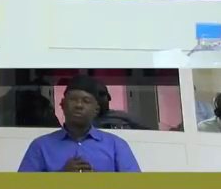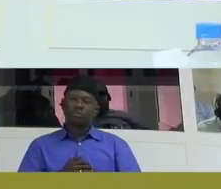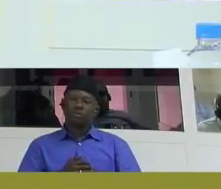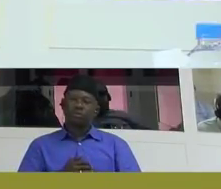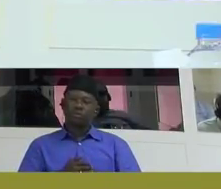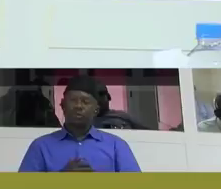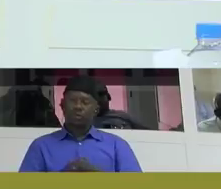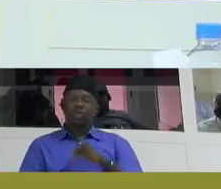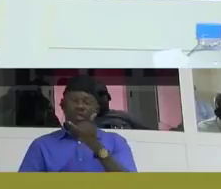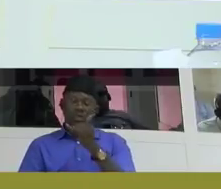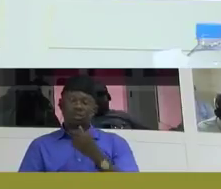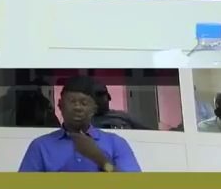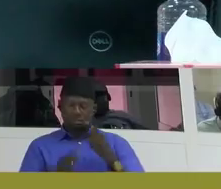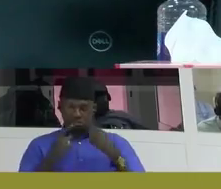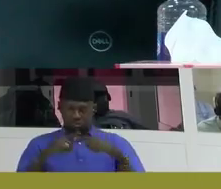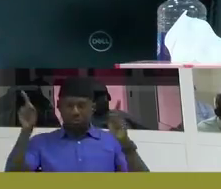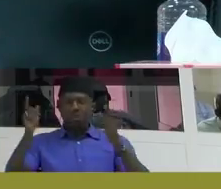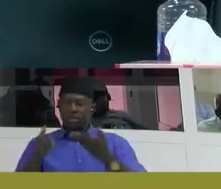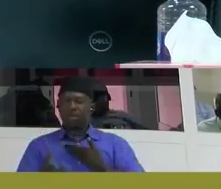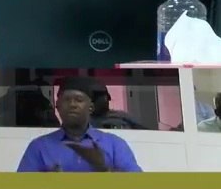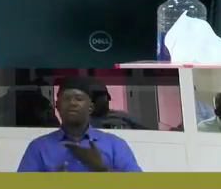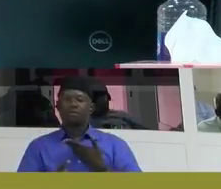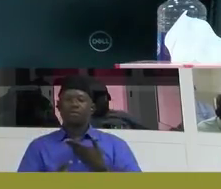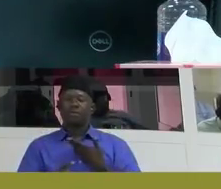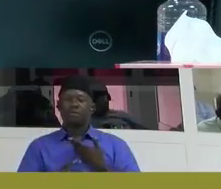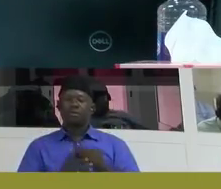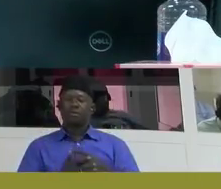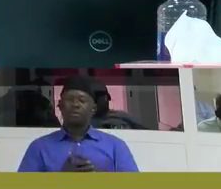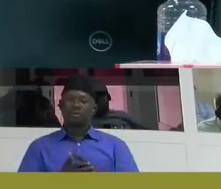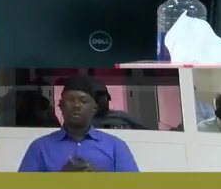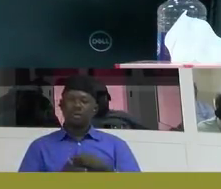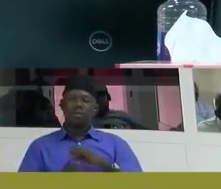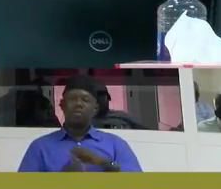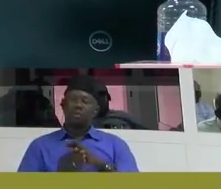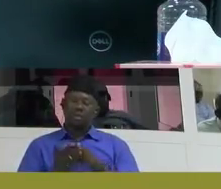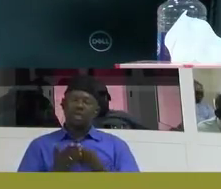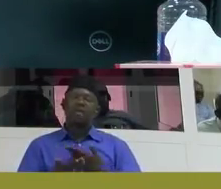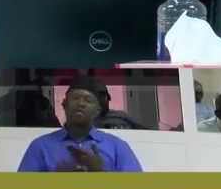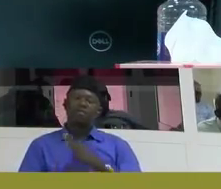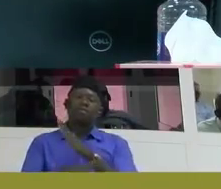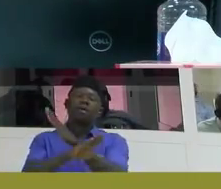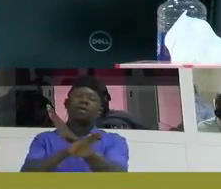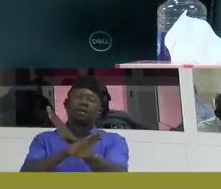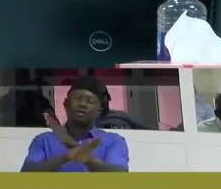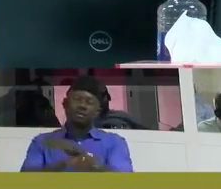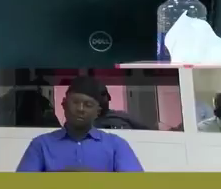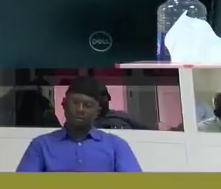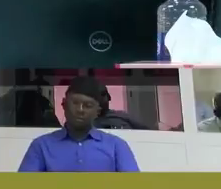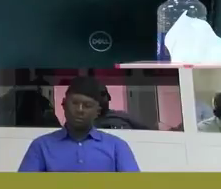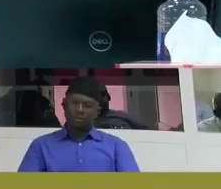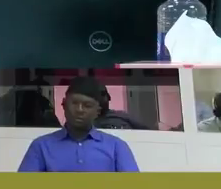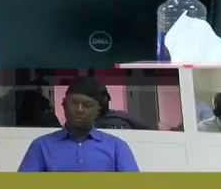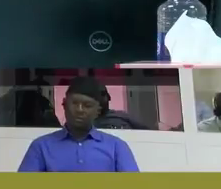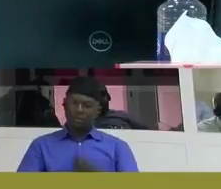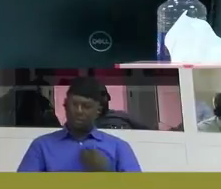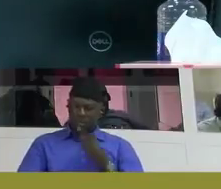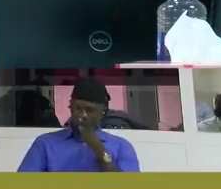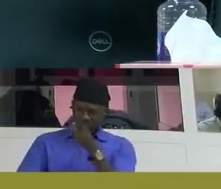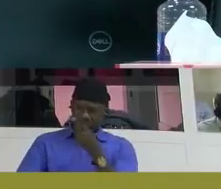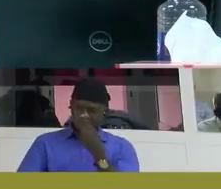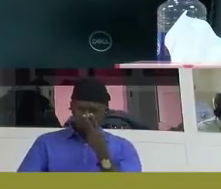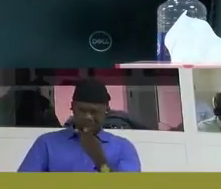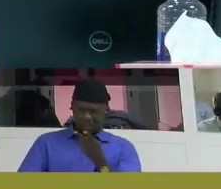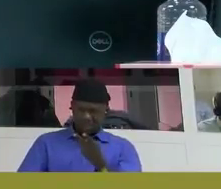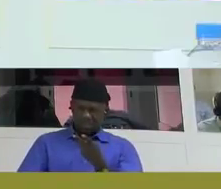ban. Did you ever see the publication of that executive order?